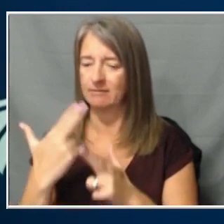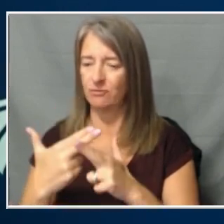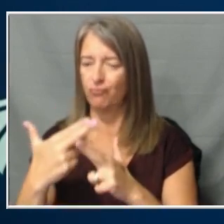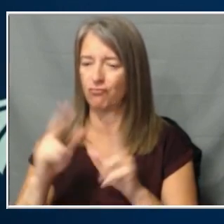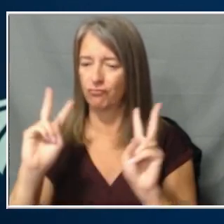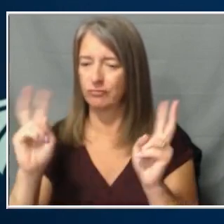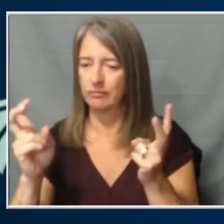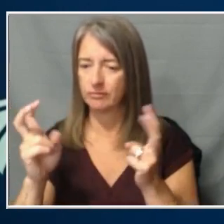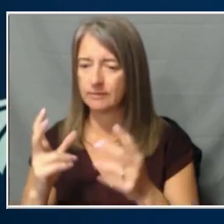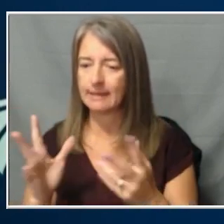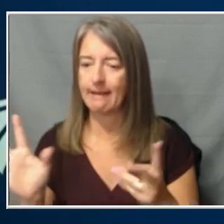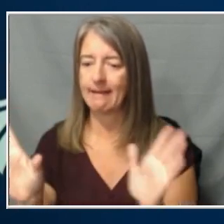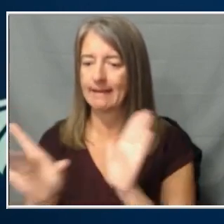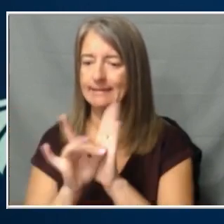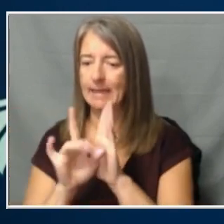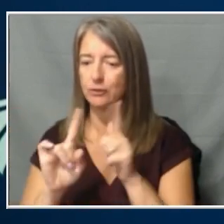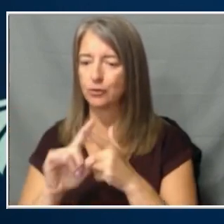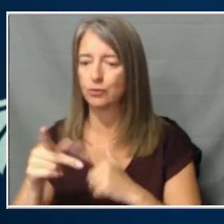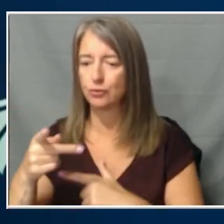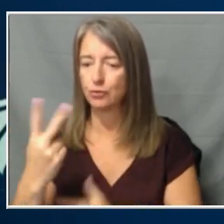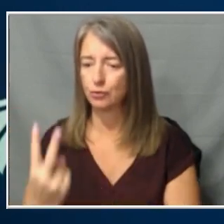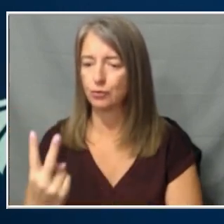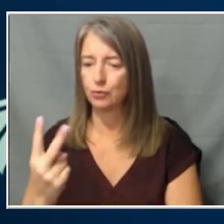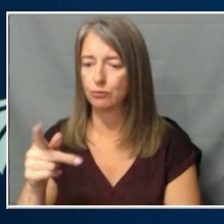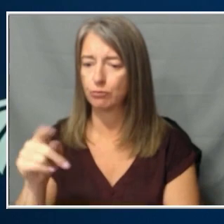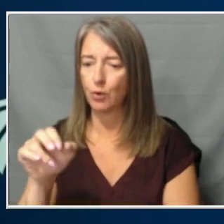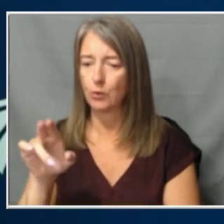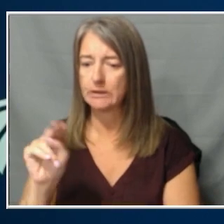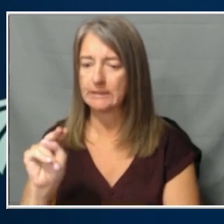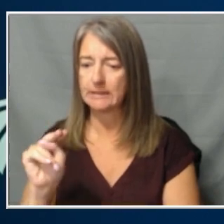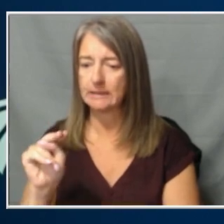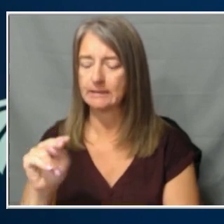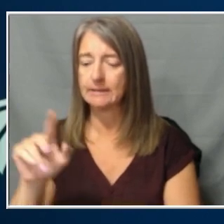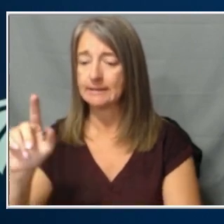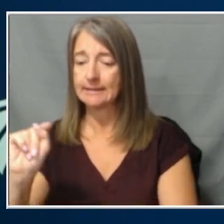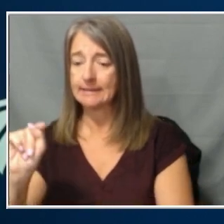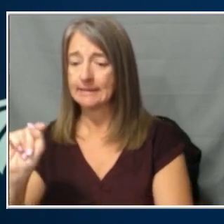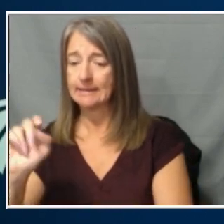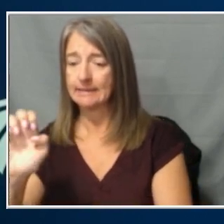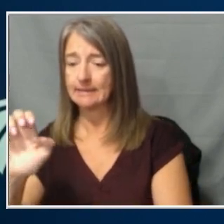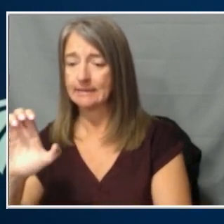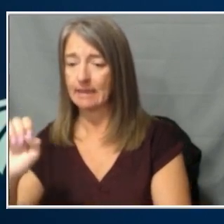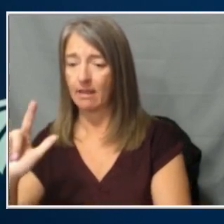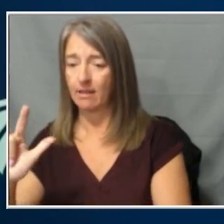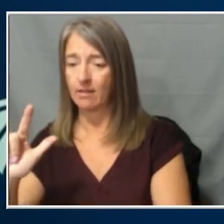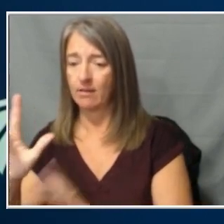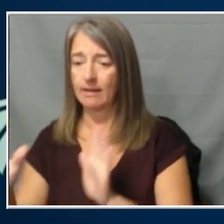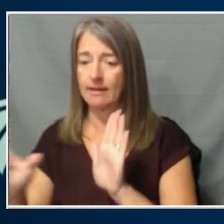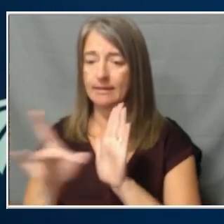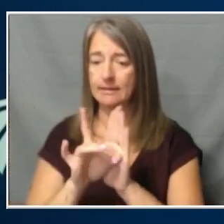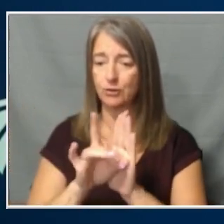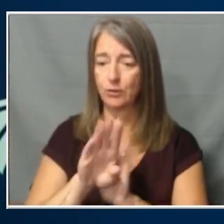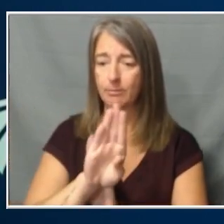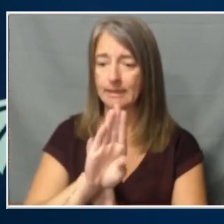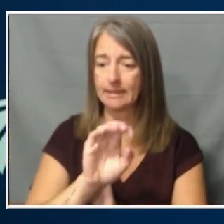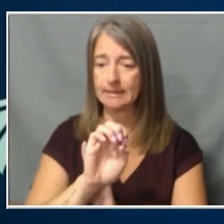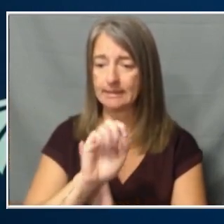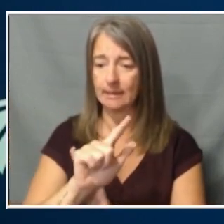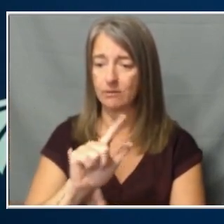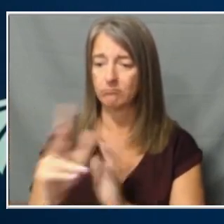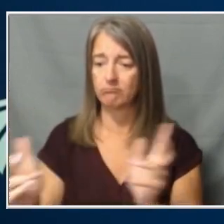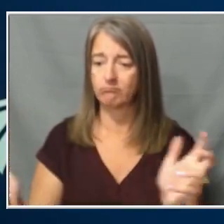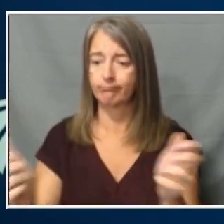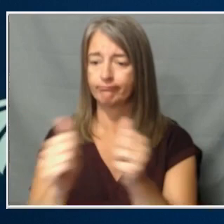2 proteins on the lymphocytes. So they take the T cells and they attach them to the B cells and kind of bring them